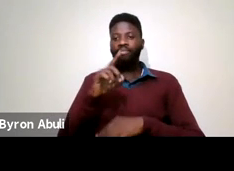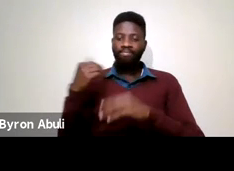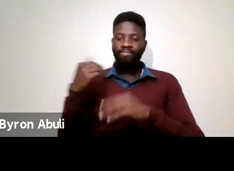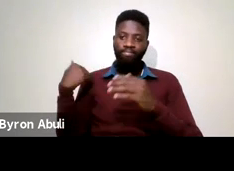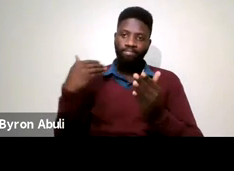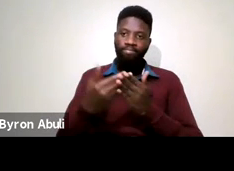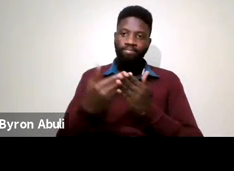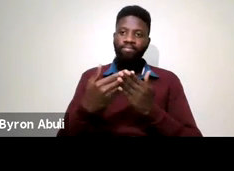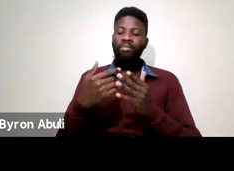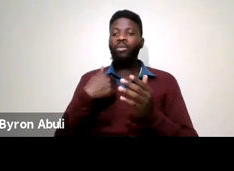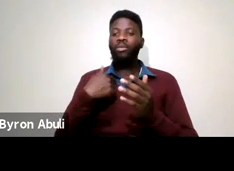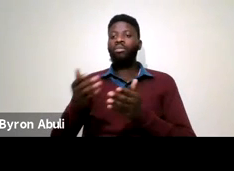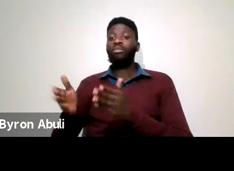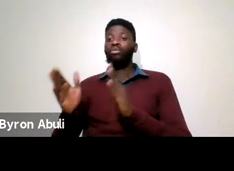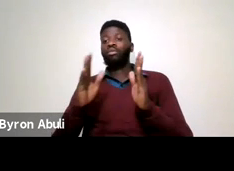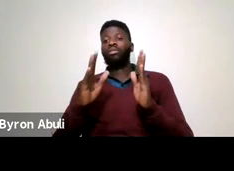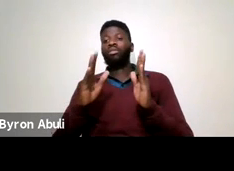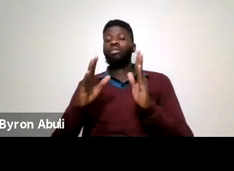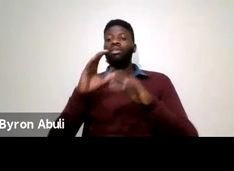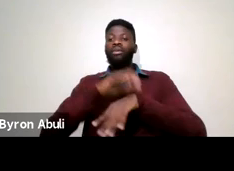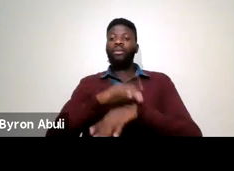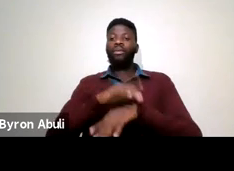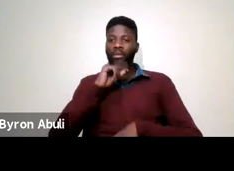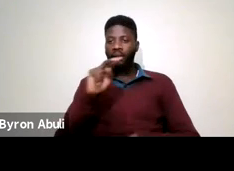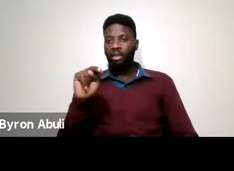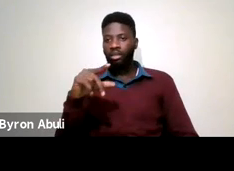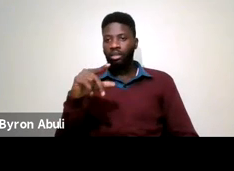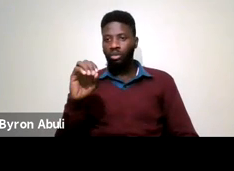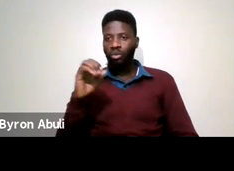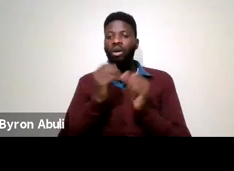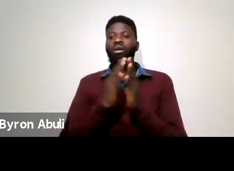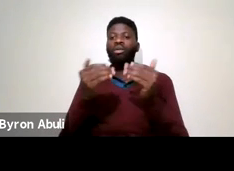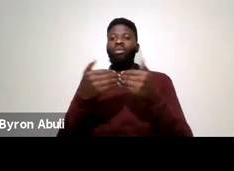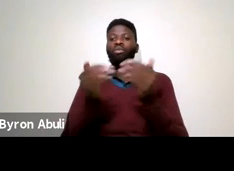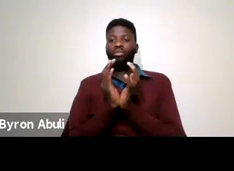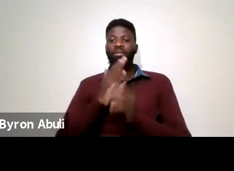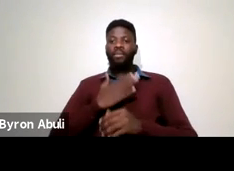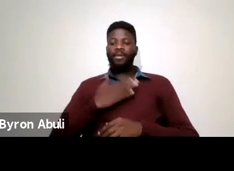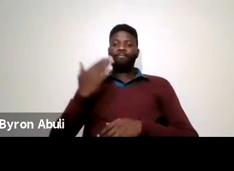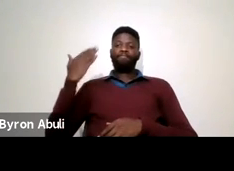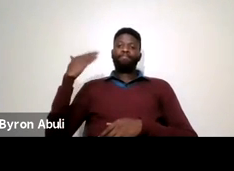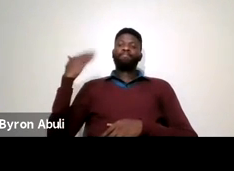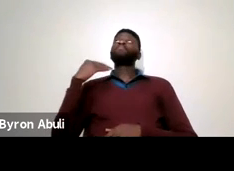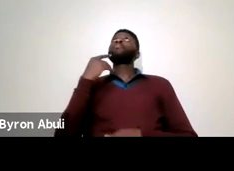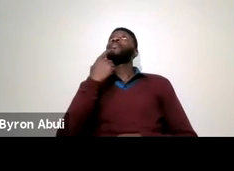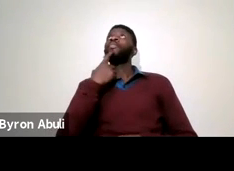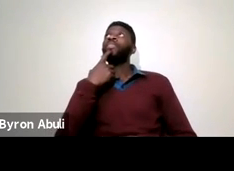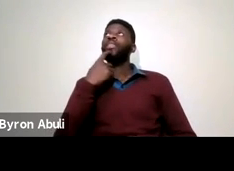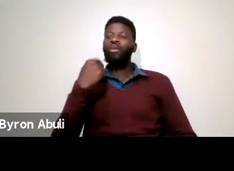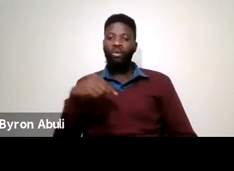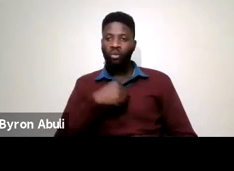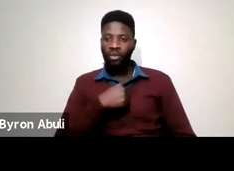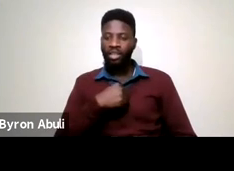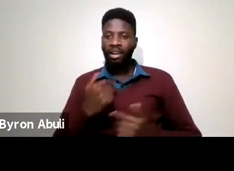an opportunity to work with NGOs back in my community, and we've touched